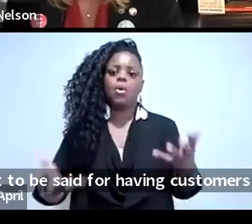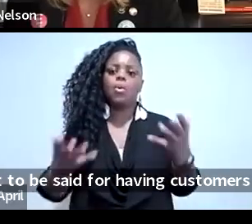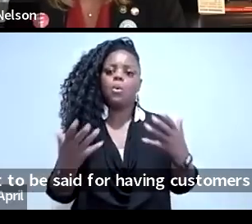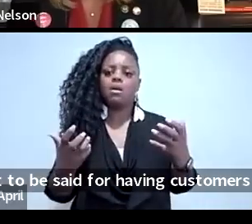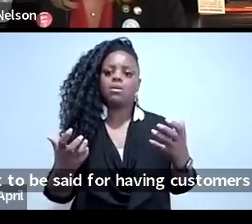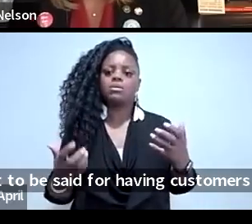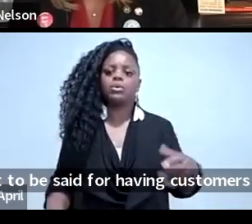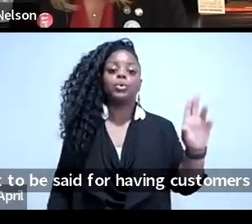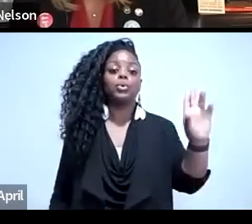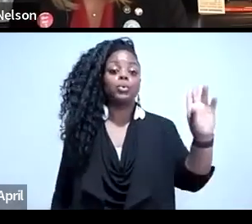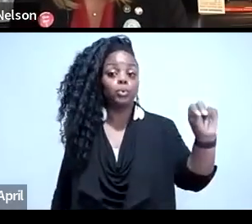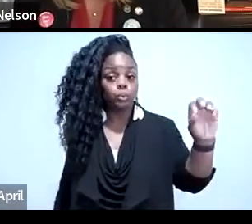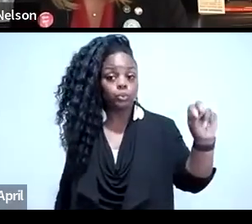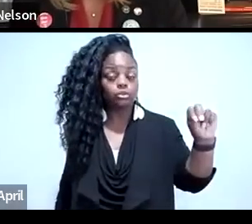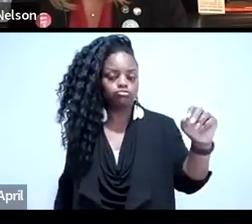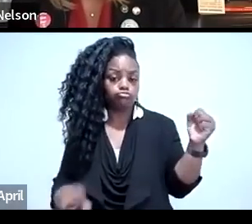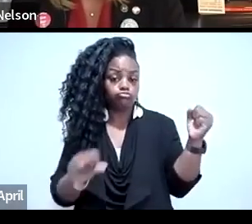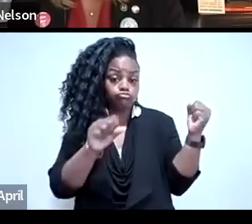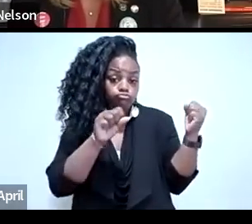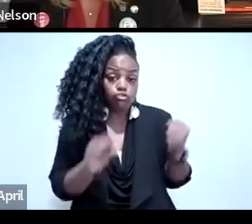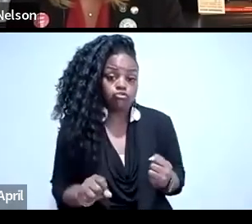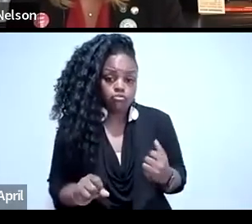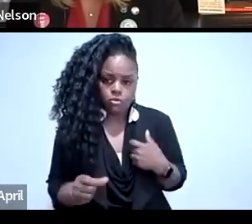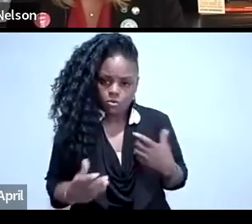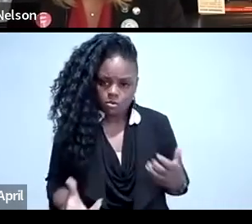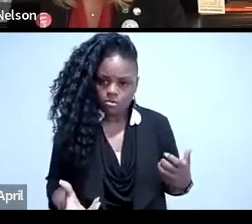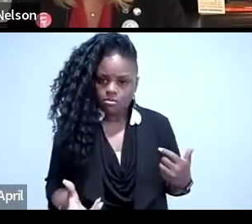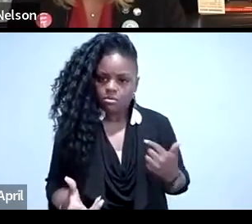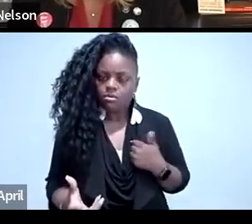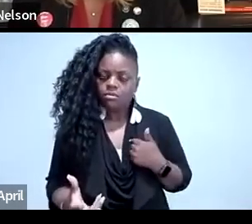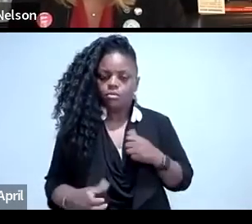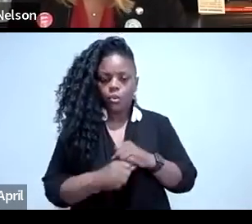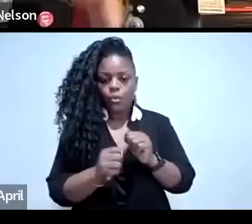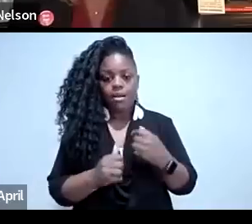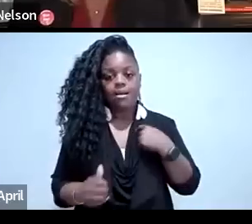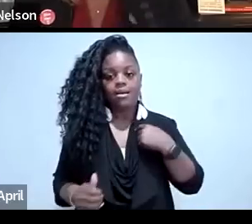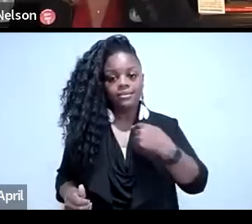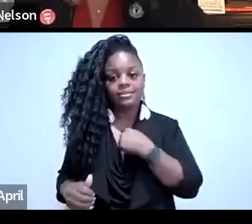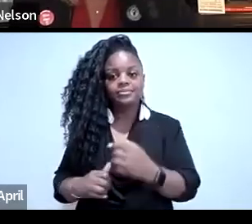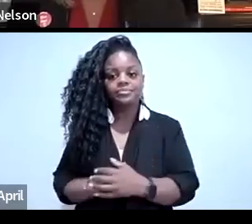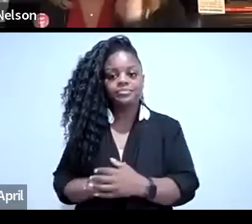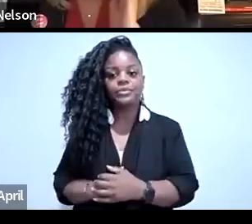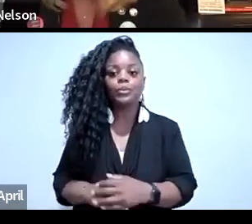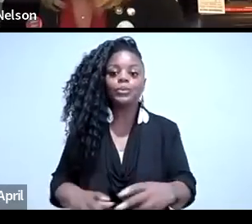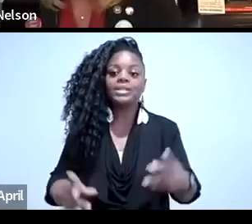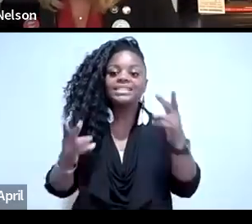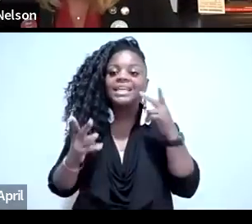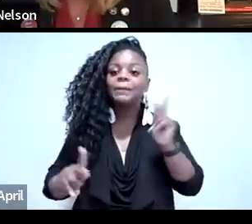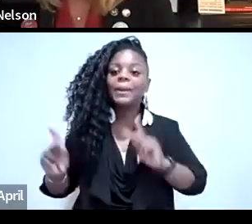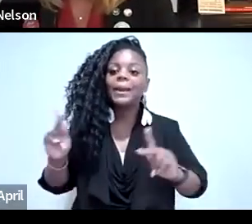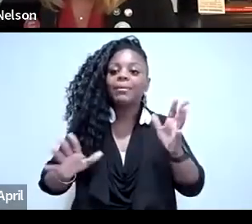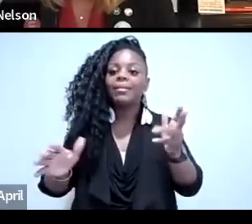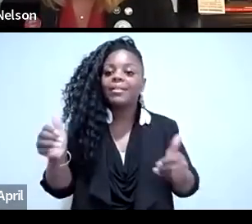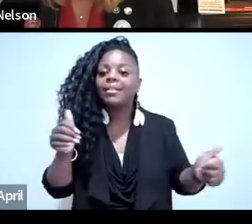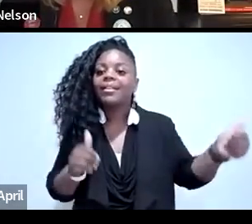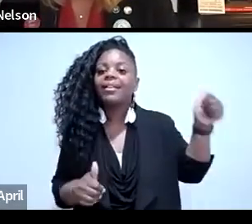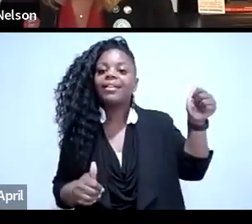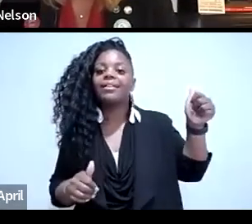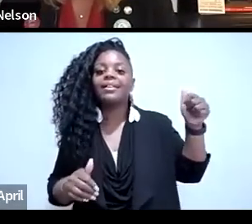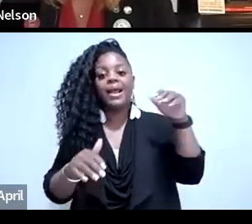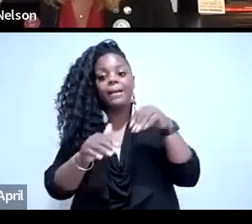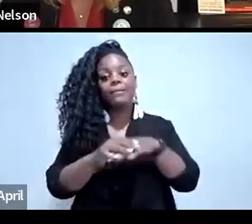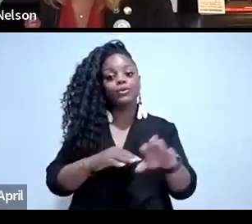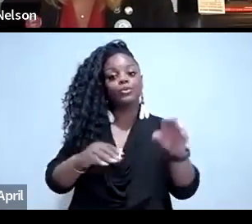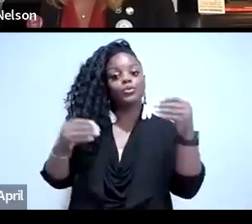and other corporate people coming into our stores and, you know, threatening us. So having that community support is